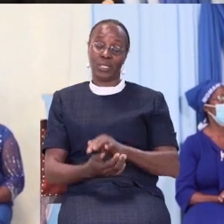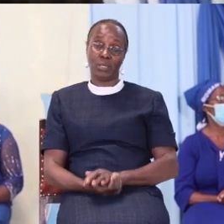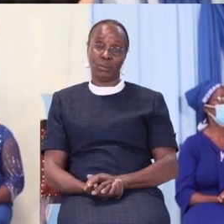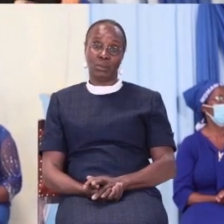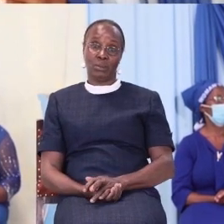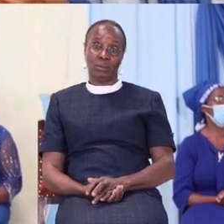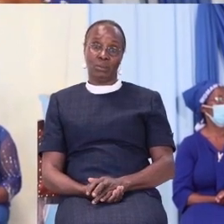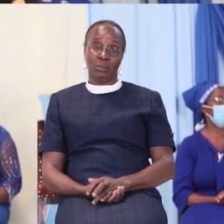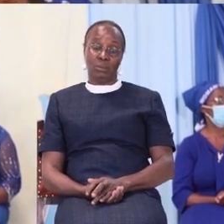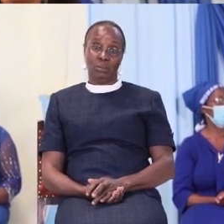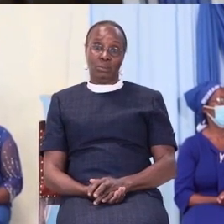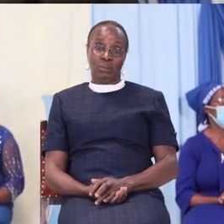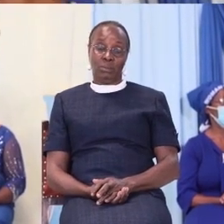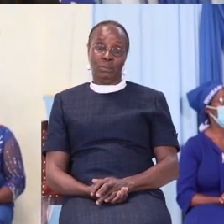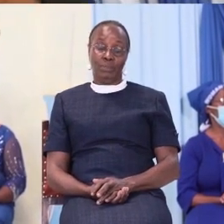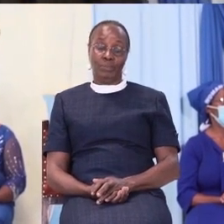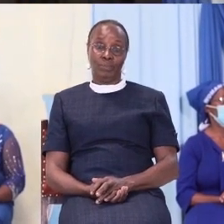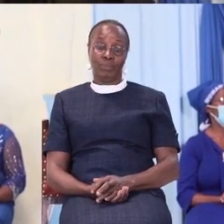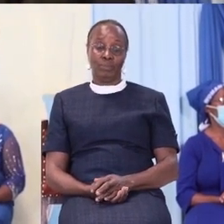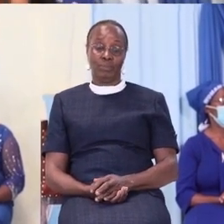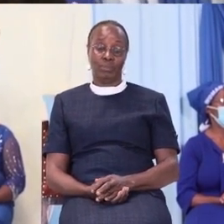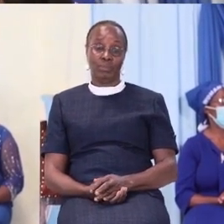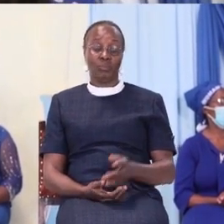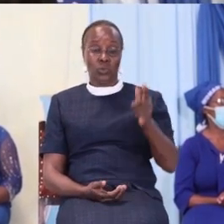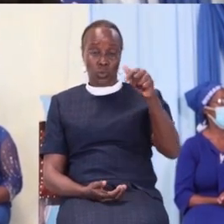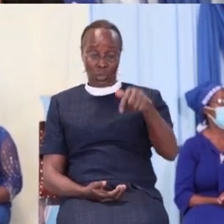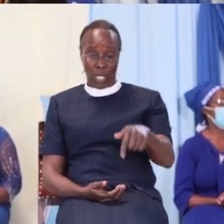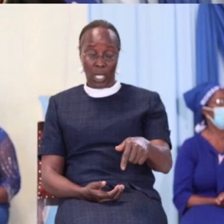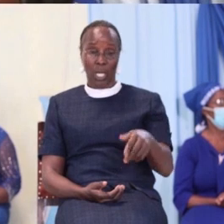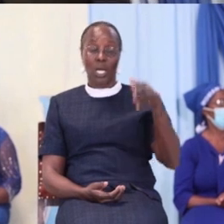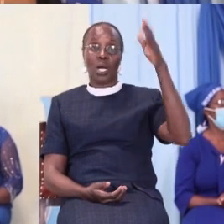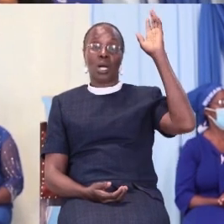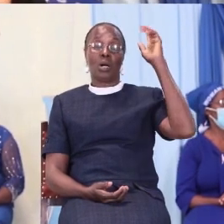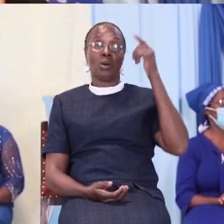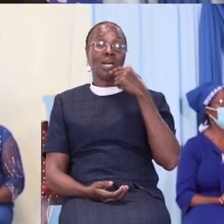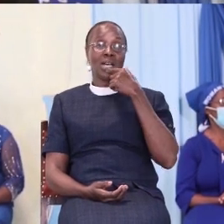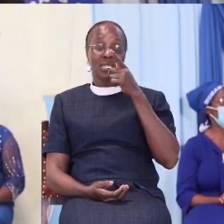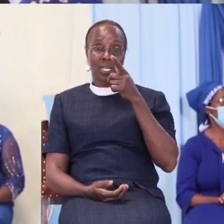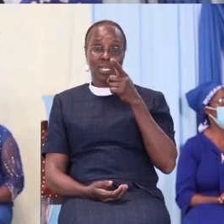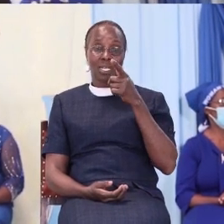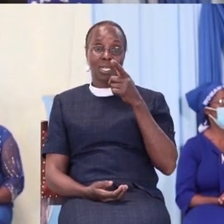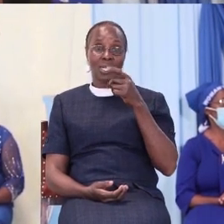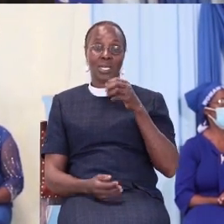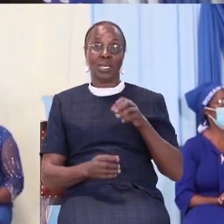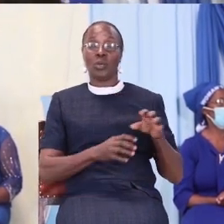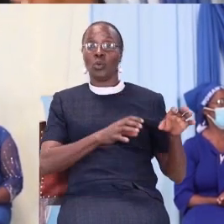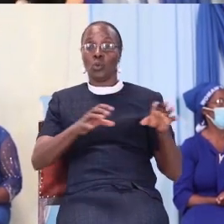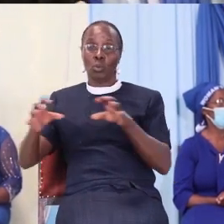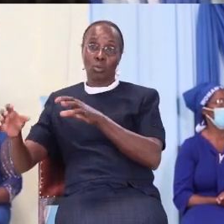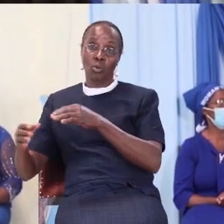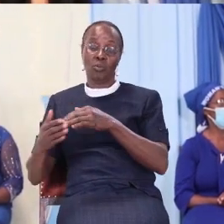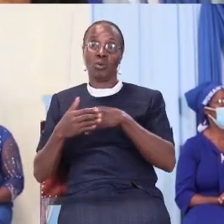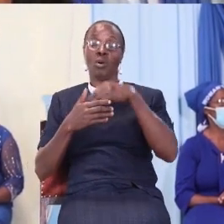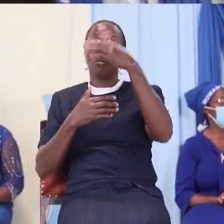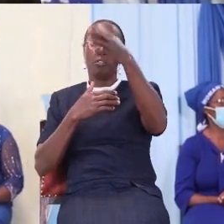today, God has said you must move forth, cross Jordan, do the